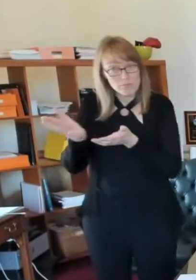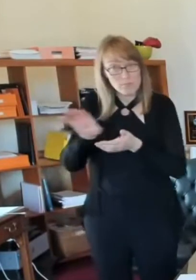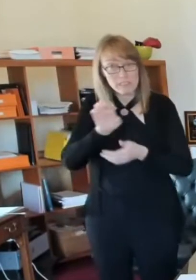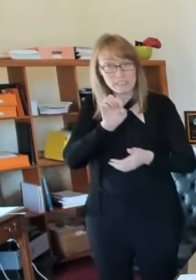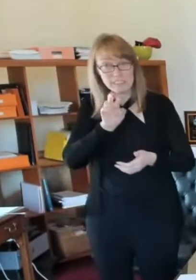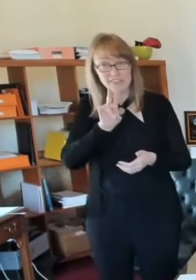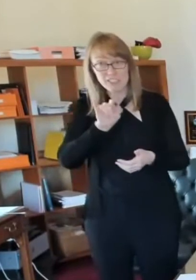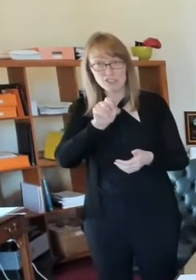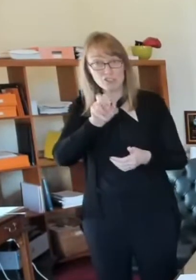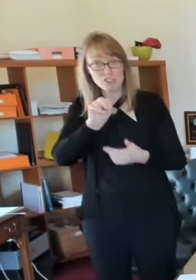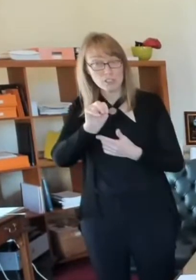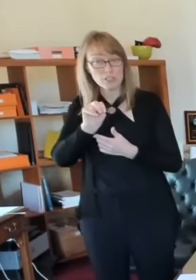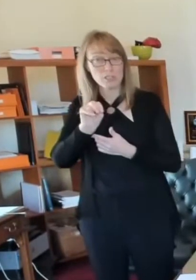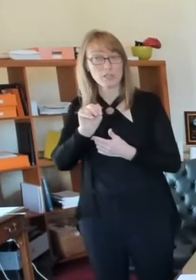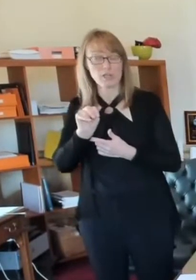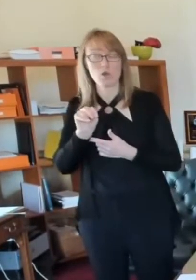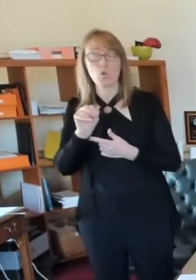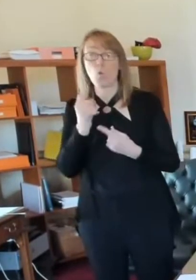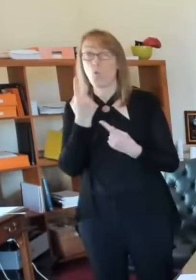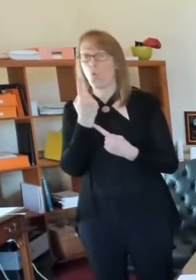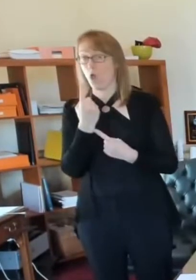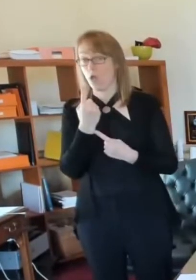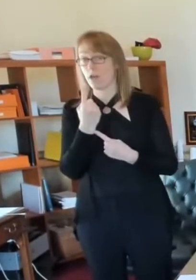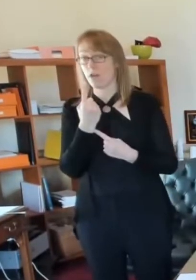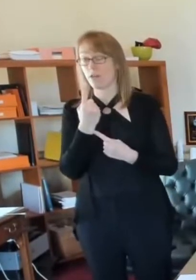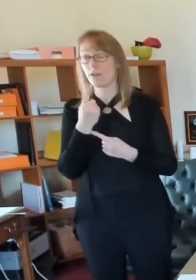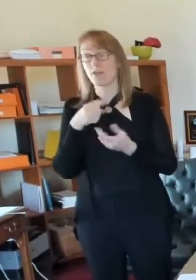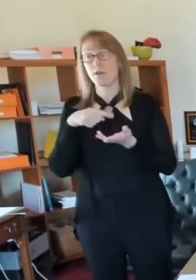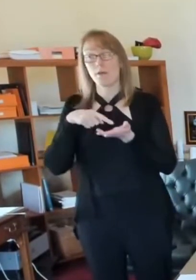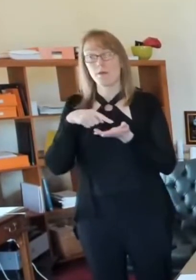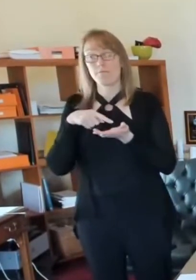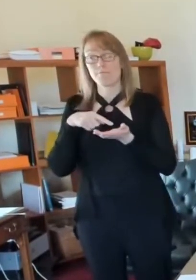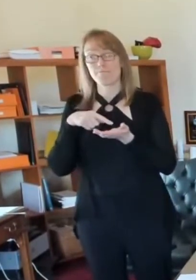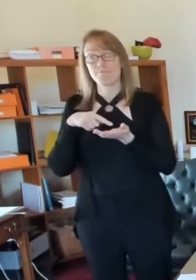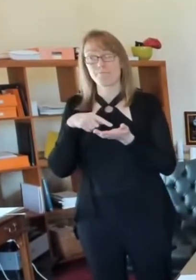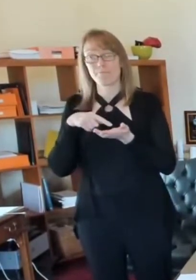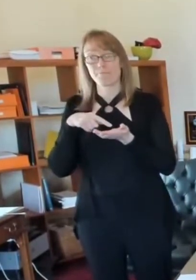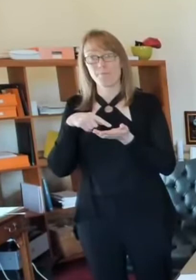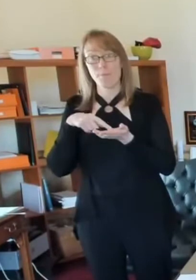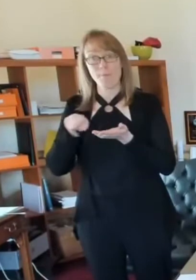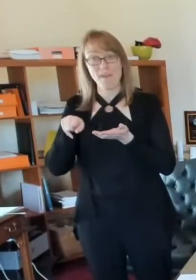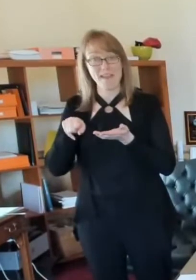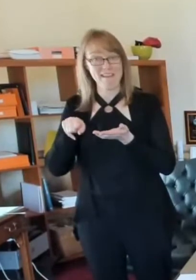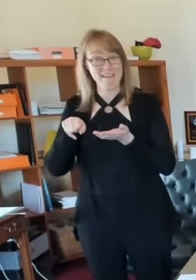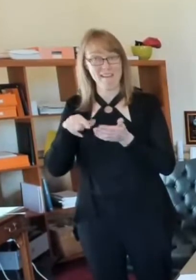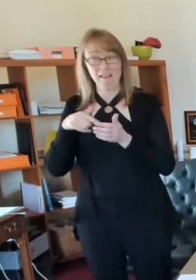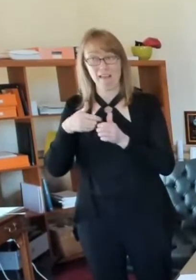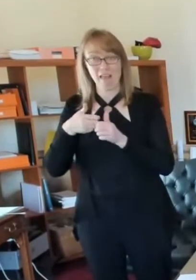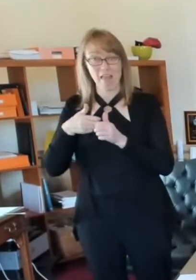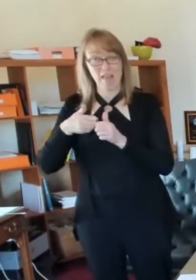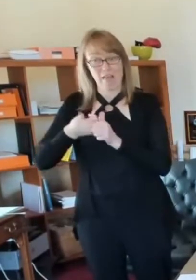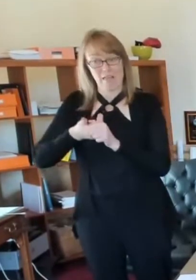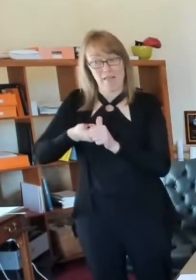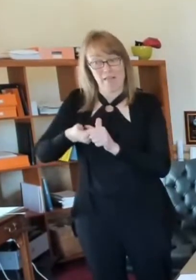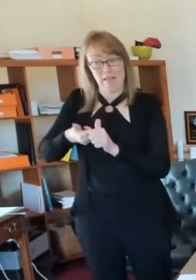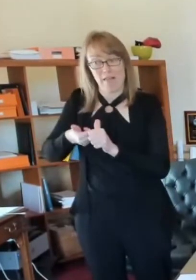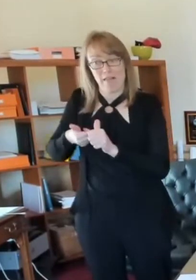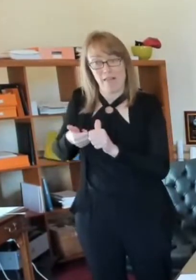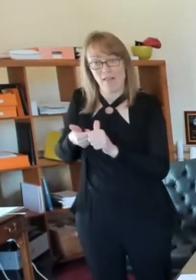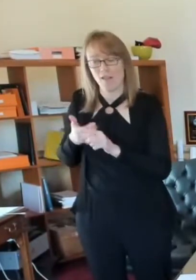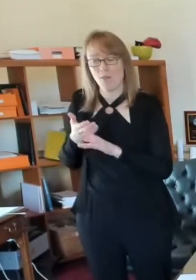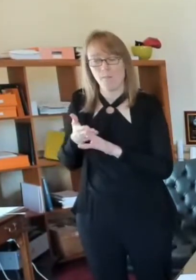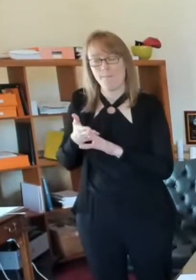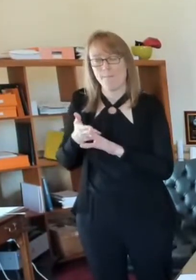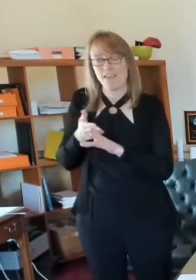is that the being behind on the rent did not occur during COVID. It may have occurred before that. Maybe it was last November,